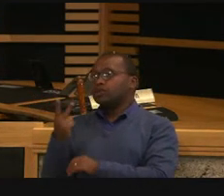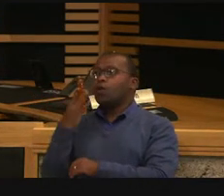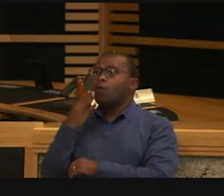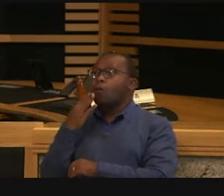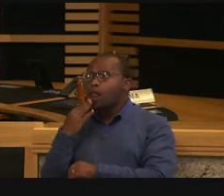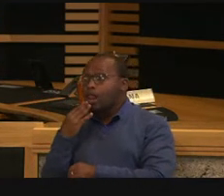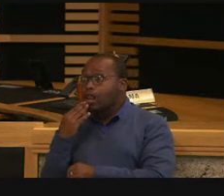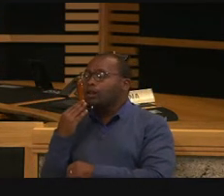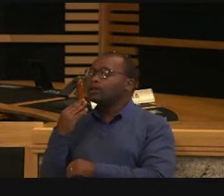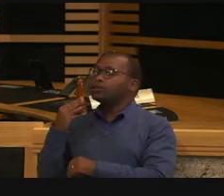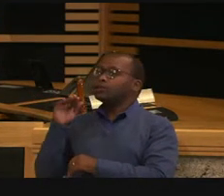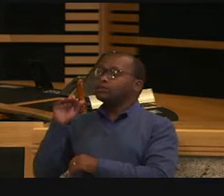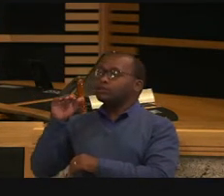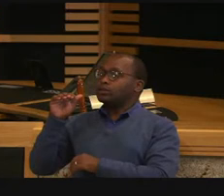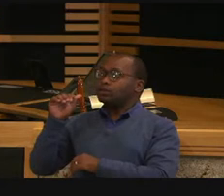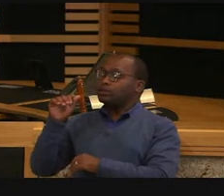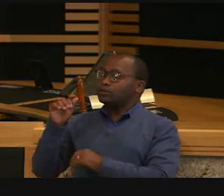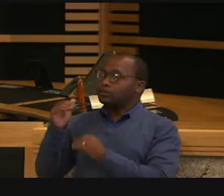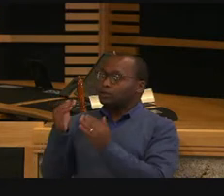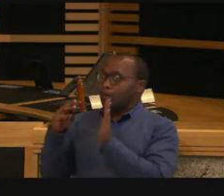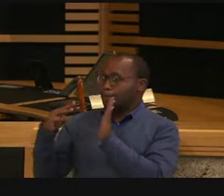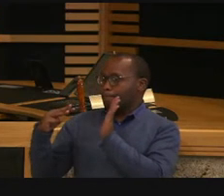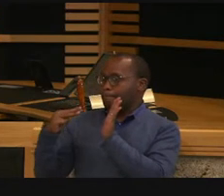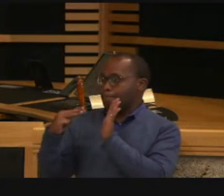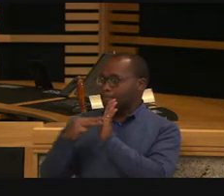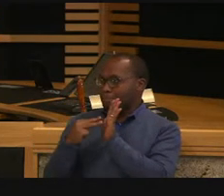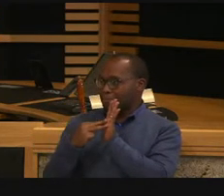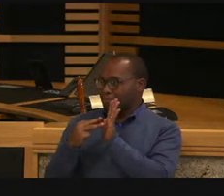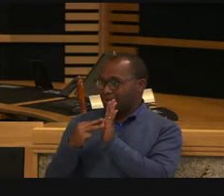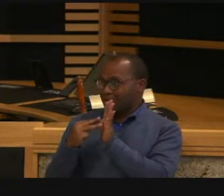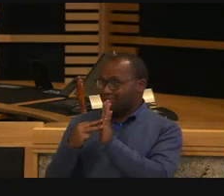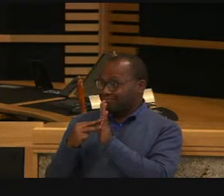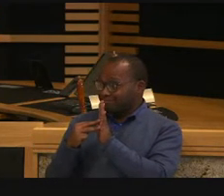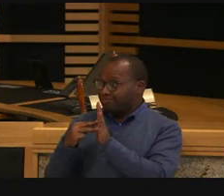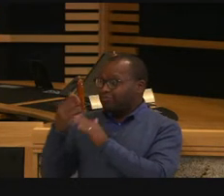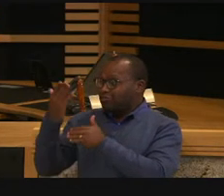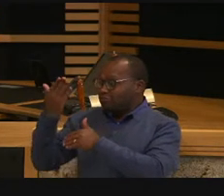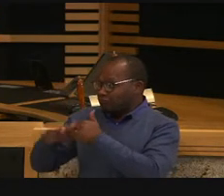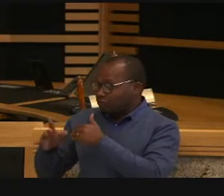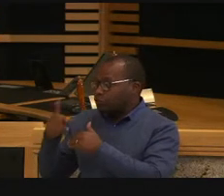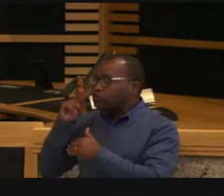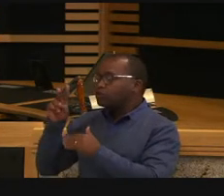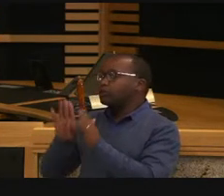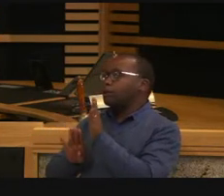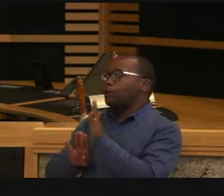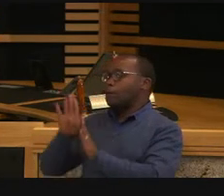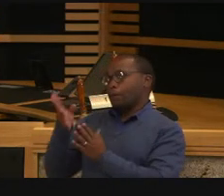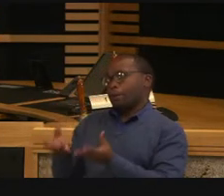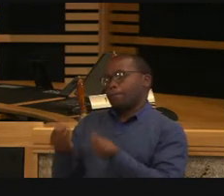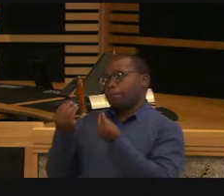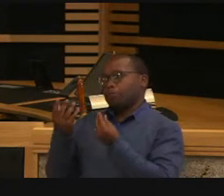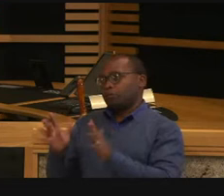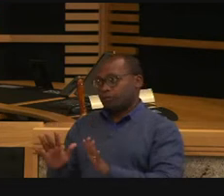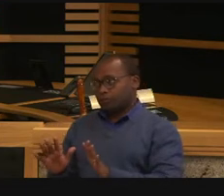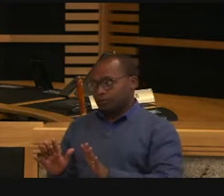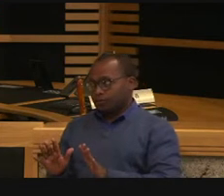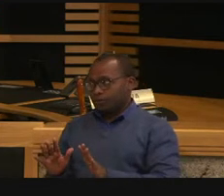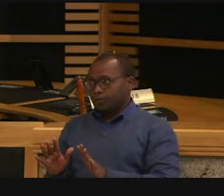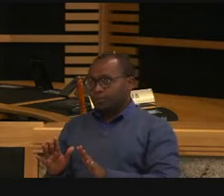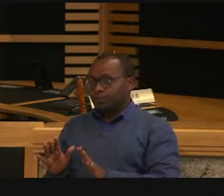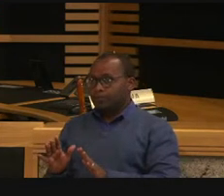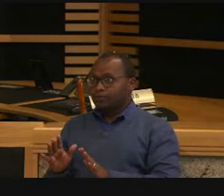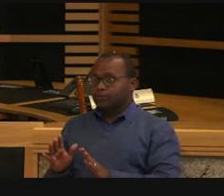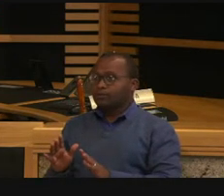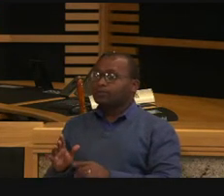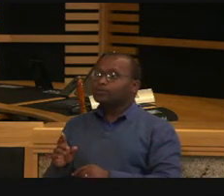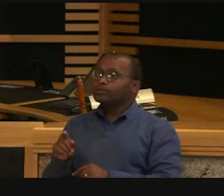matric pass rate, as it recorded an 82.7% pass rate, surpassing districts in more affluent parts